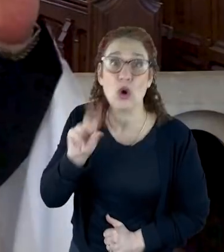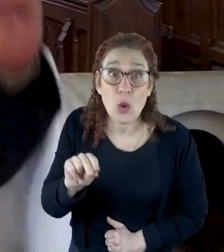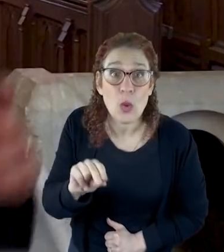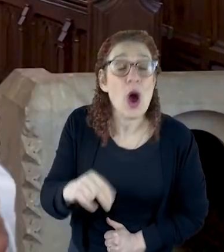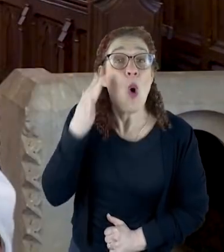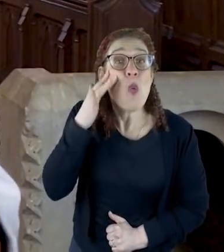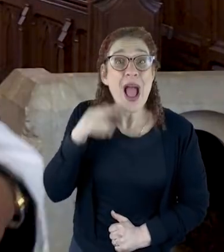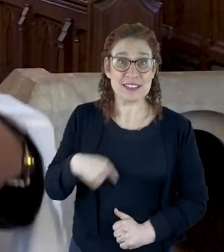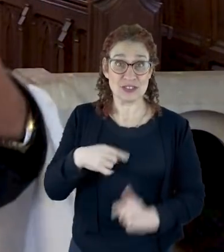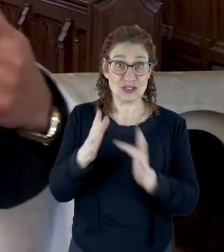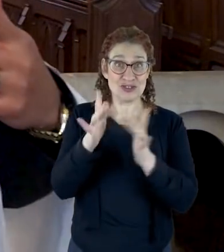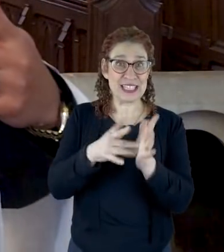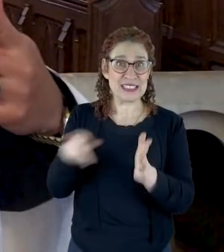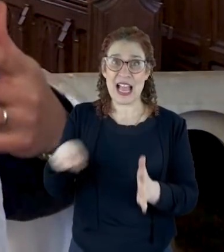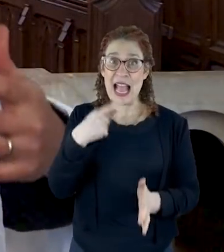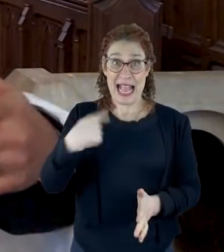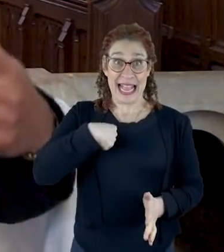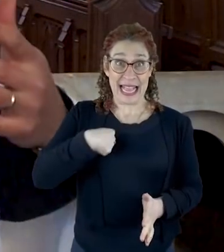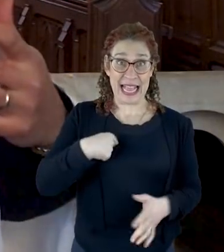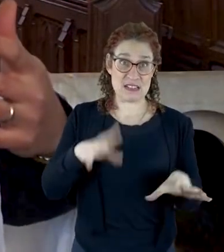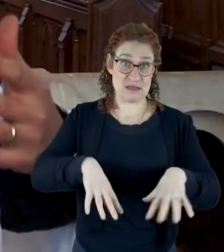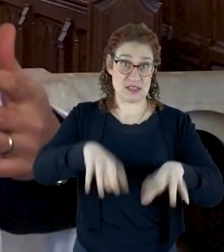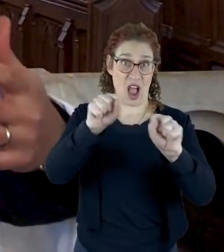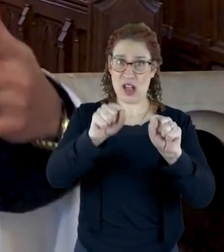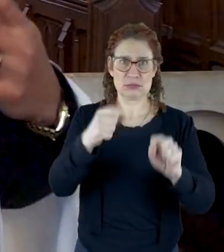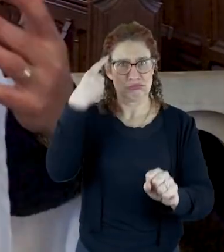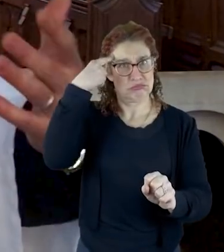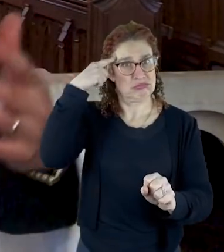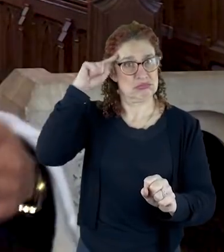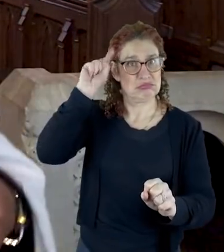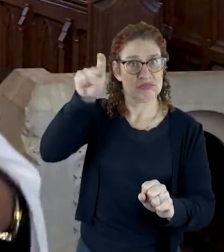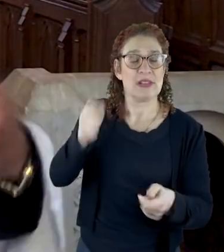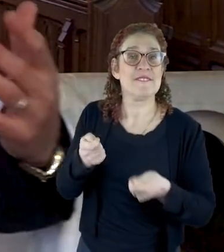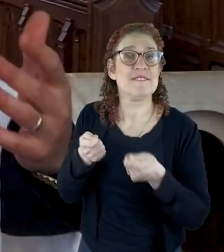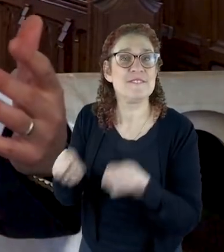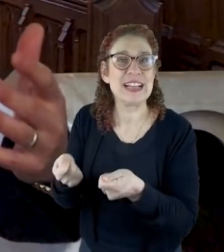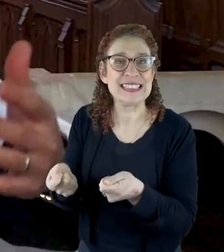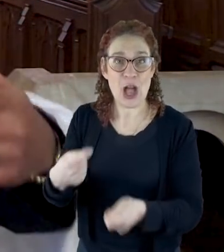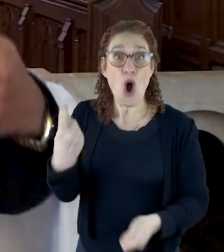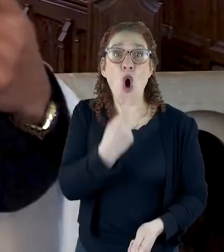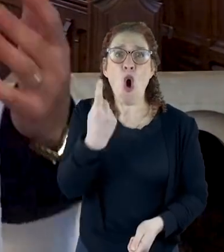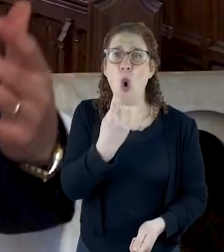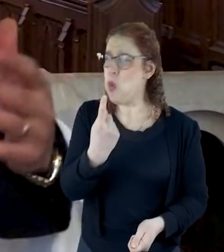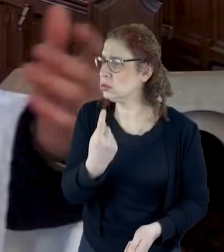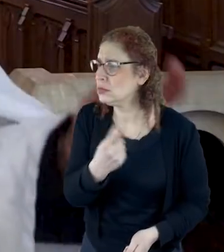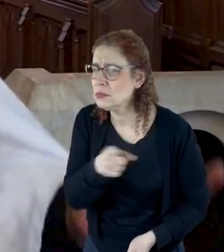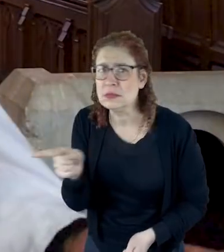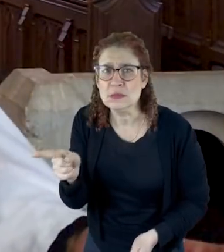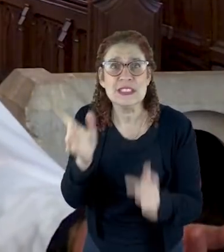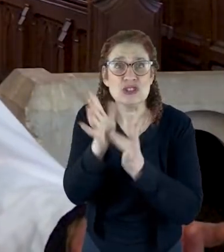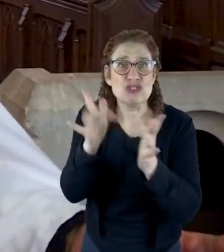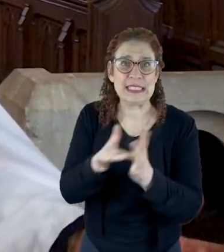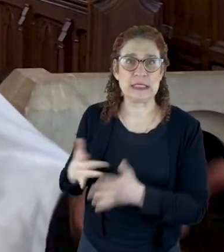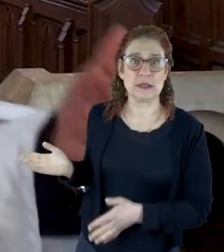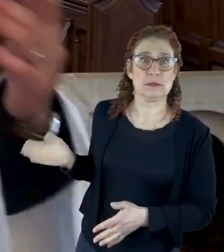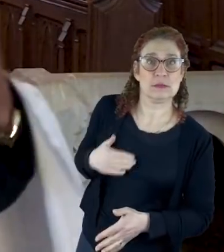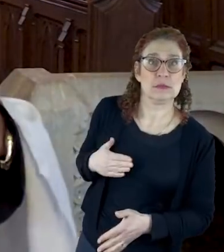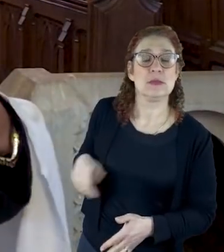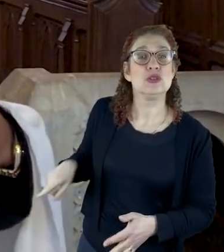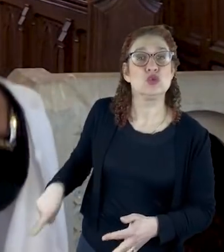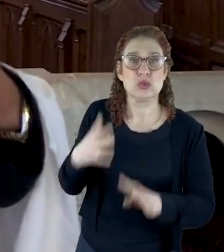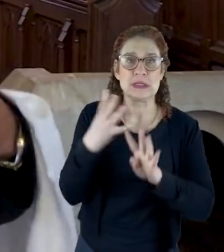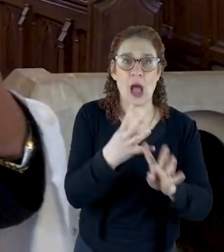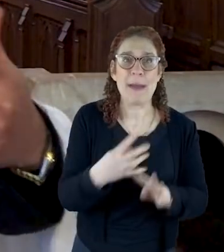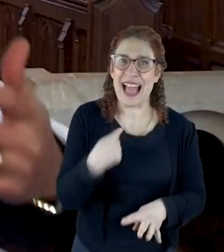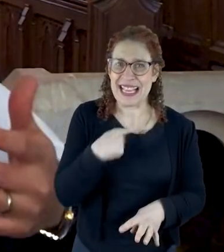feeding of the 4,000, Jesus takes the initiative to feed them. We read that it is Jesus who calls the disciples to